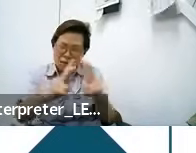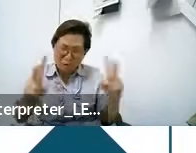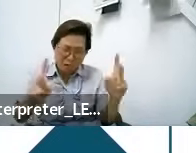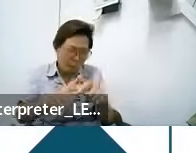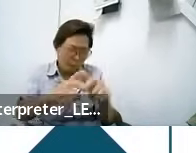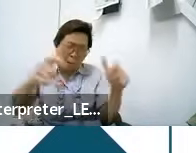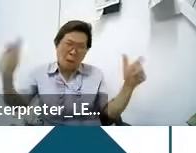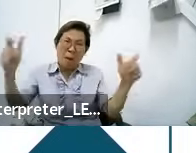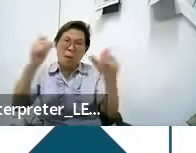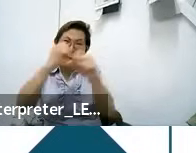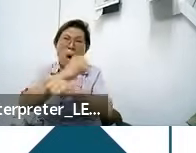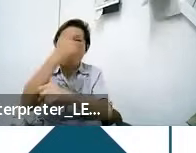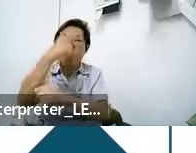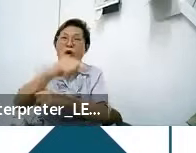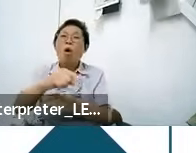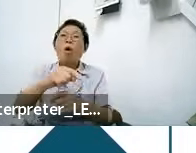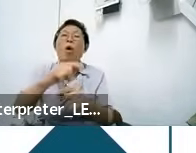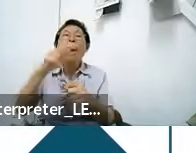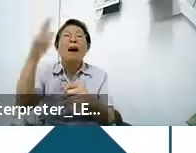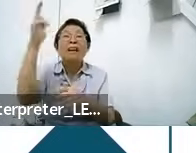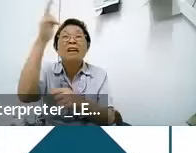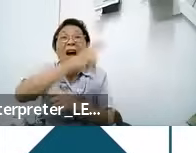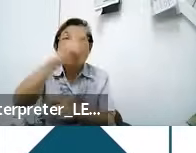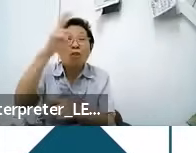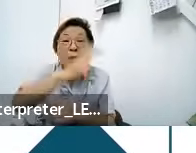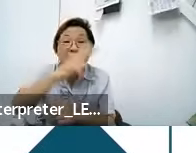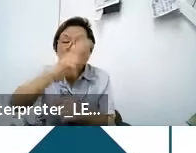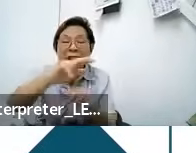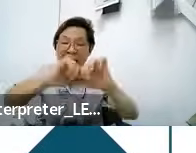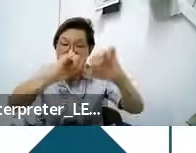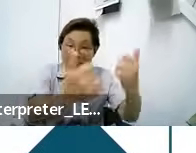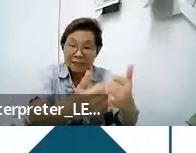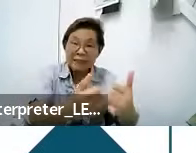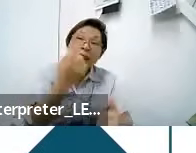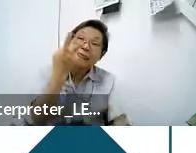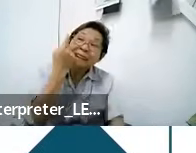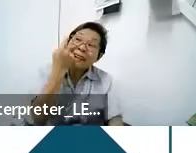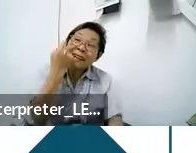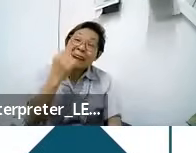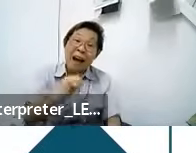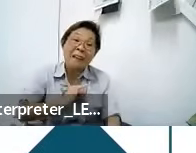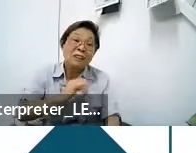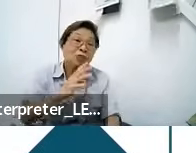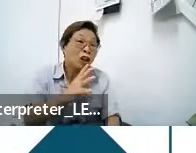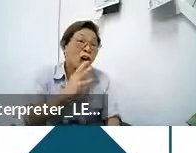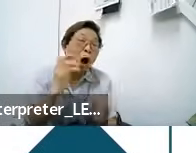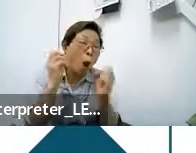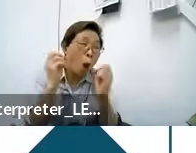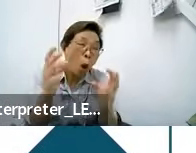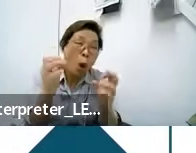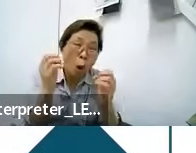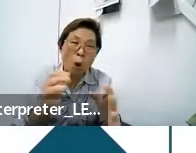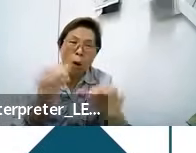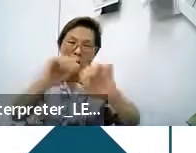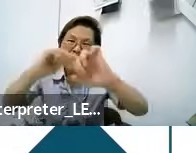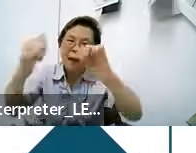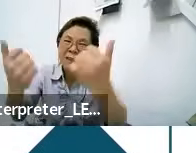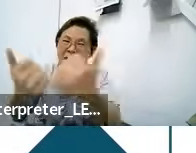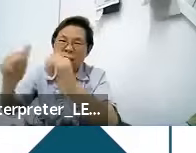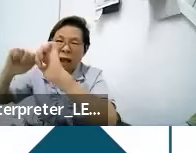for the public agencies. As I mentioned earlier, there's a lots of